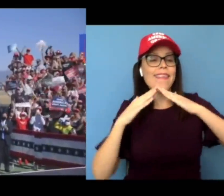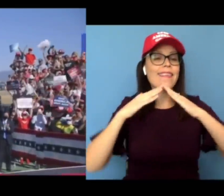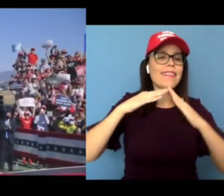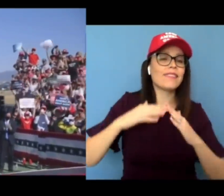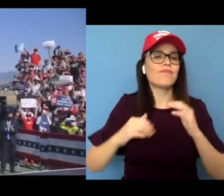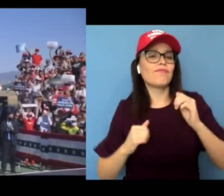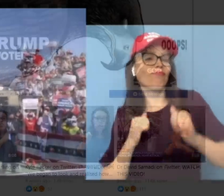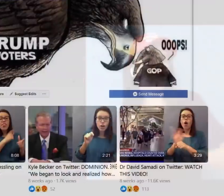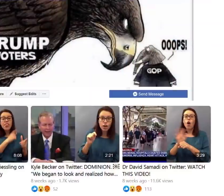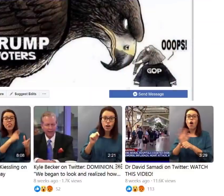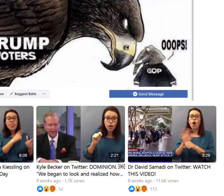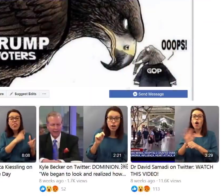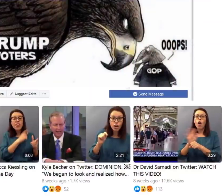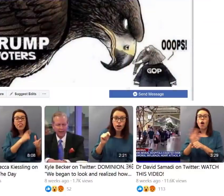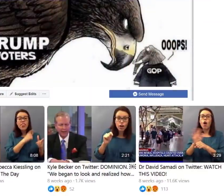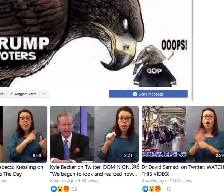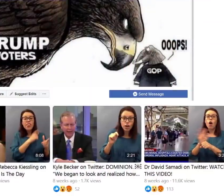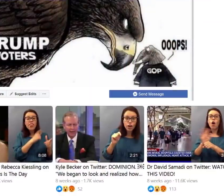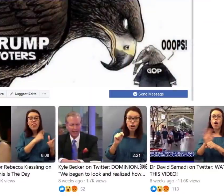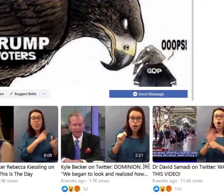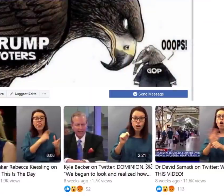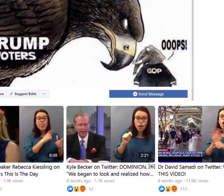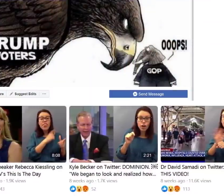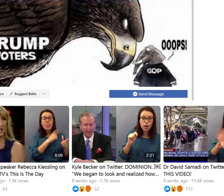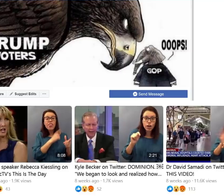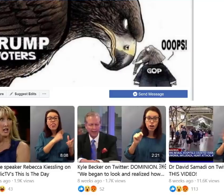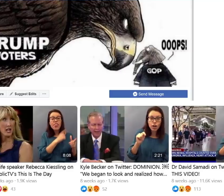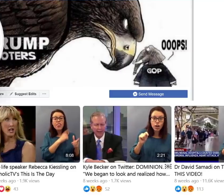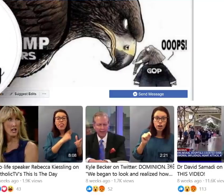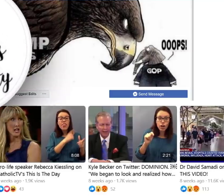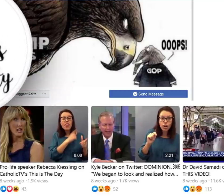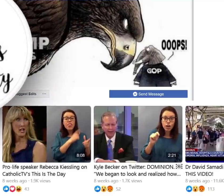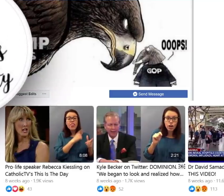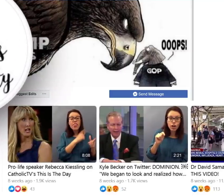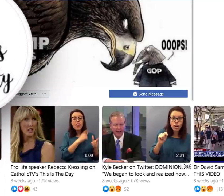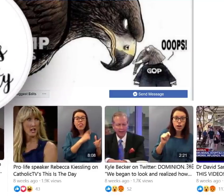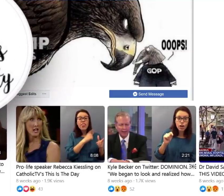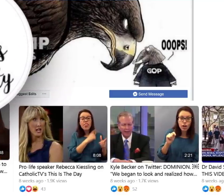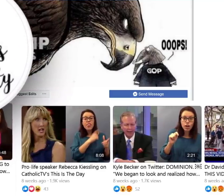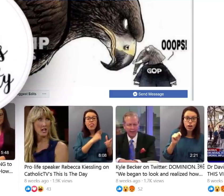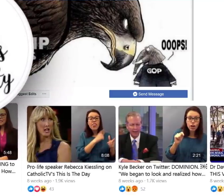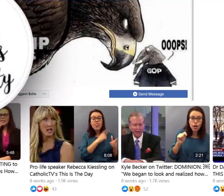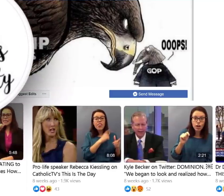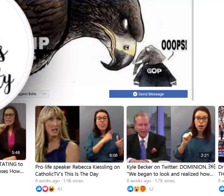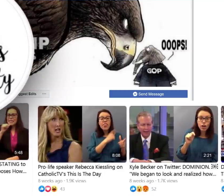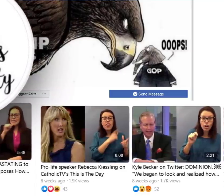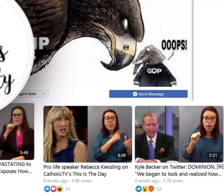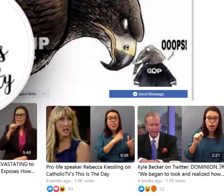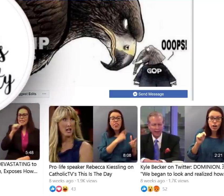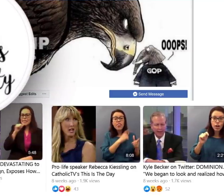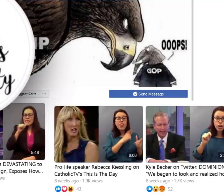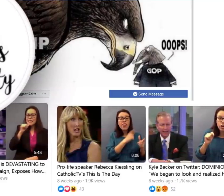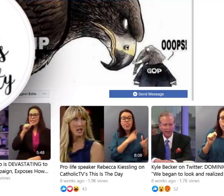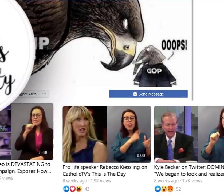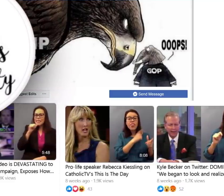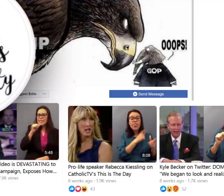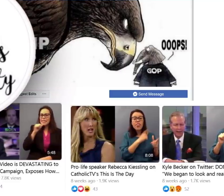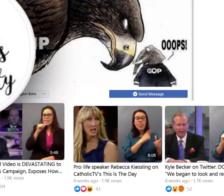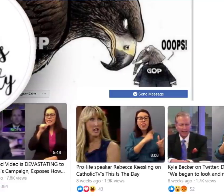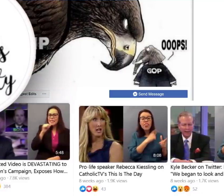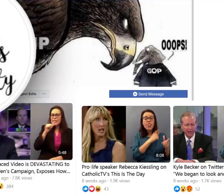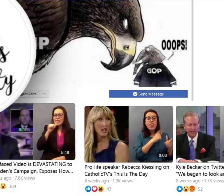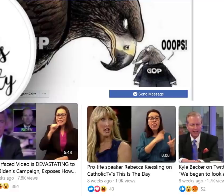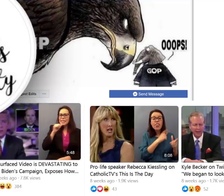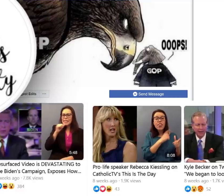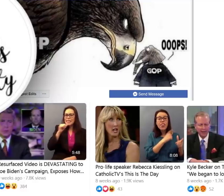Meshaw runs a conservative group of sign language interpreters called Hands of Liberty. Her organization provides free